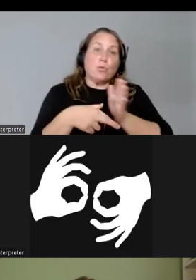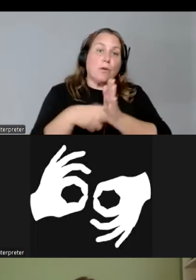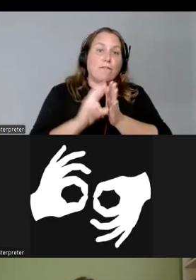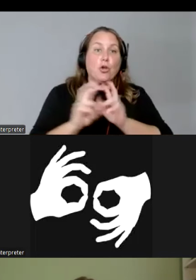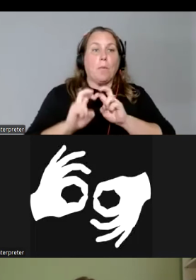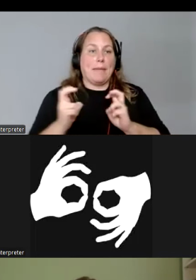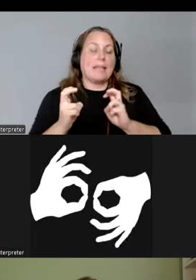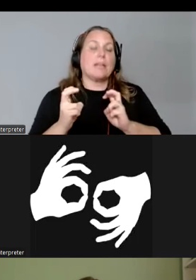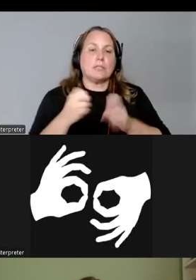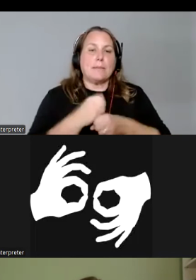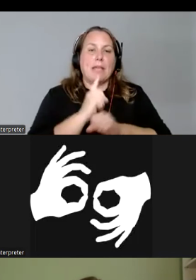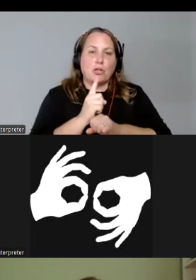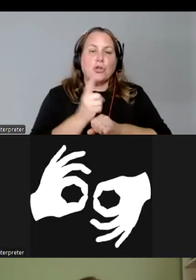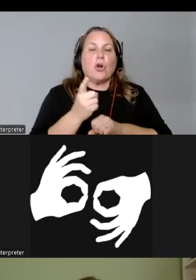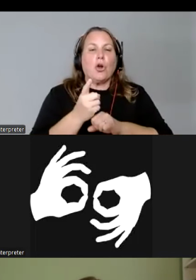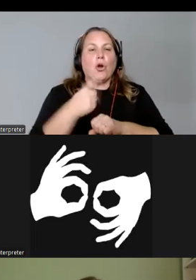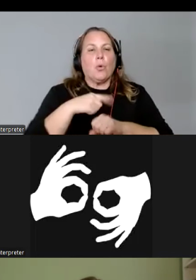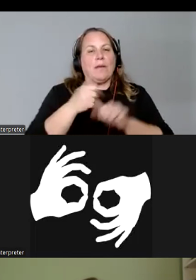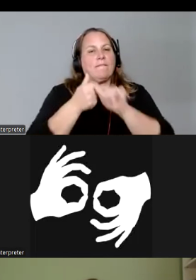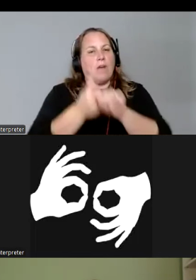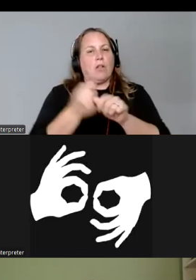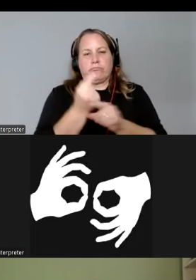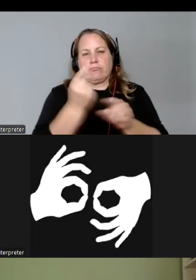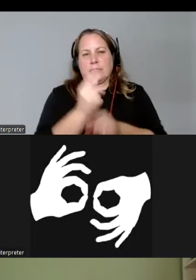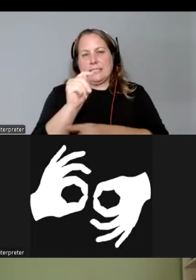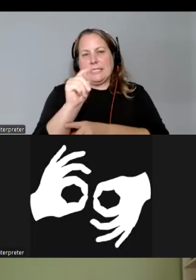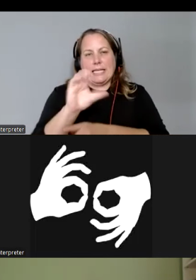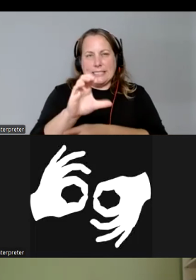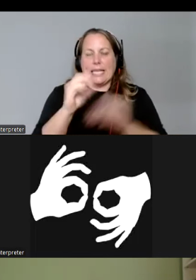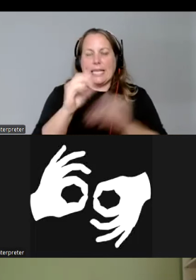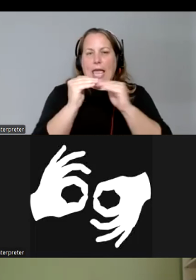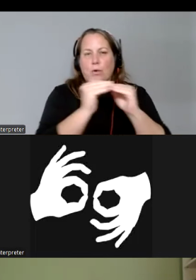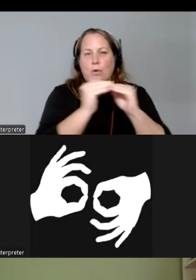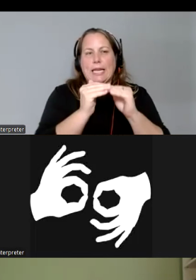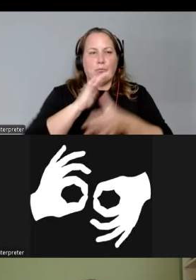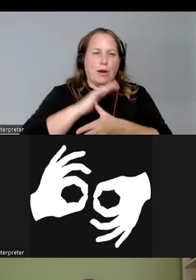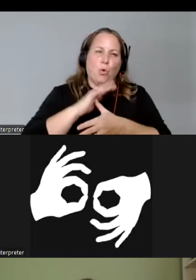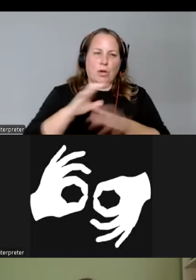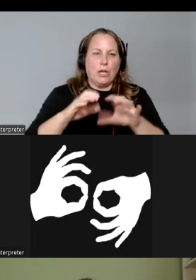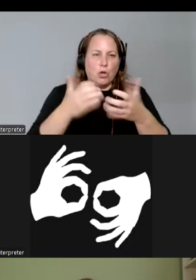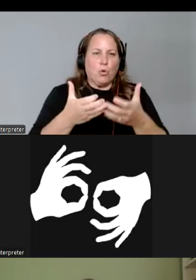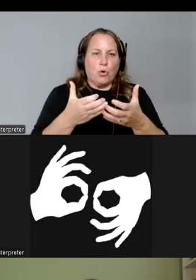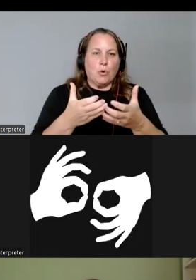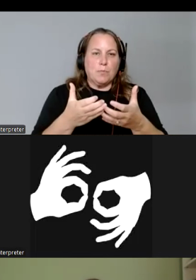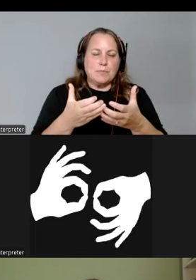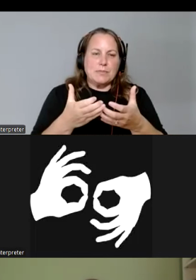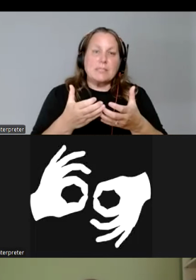representation from TAC's equity priority groups, as well as geographical communities and artistic